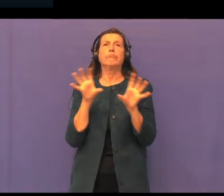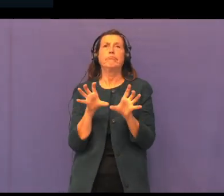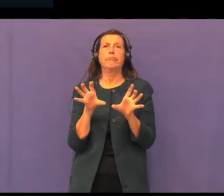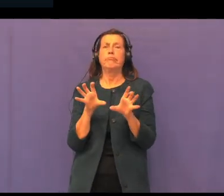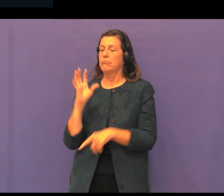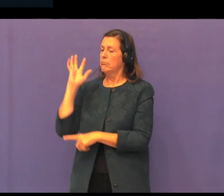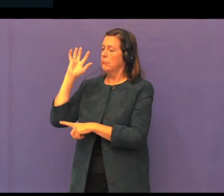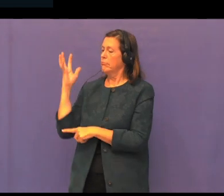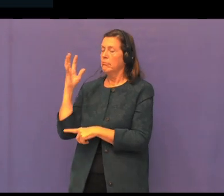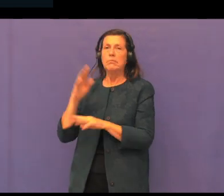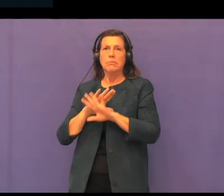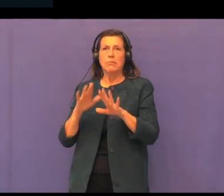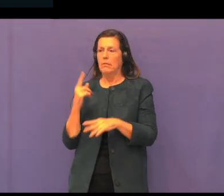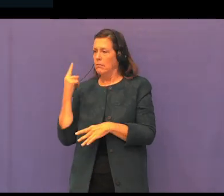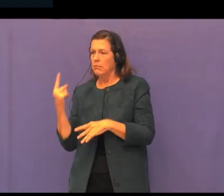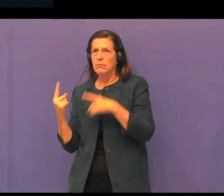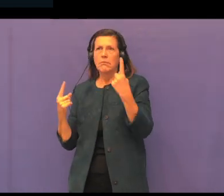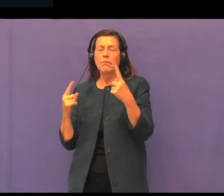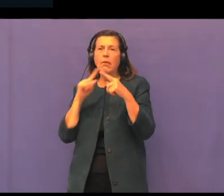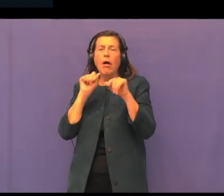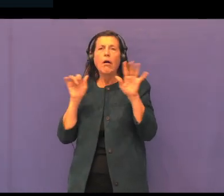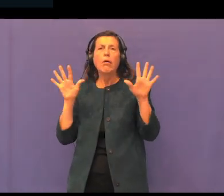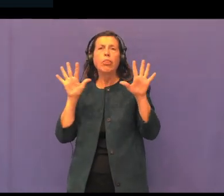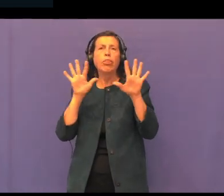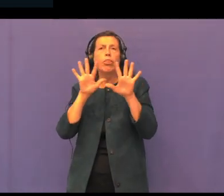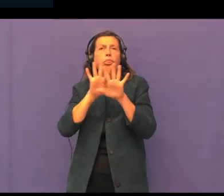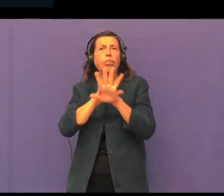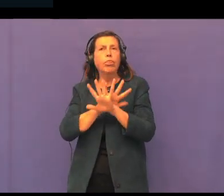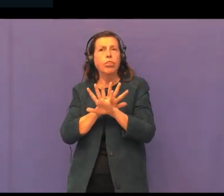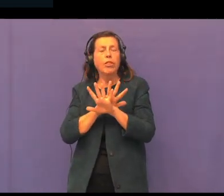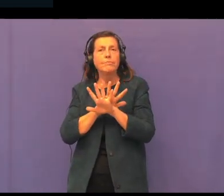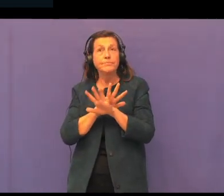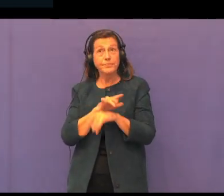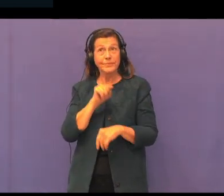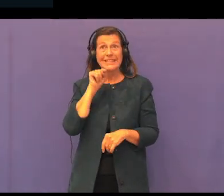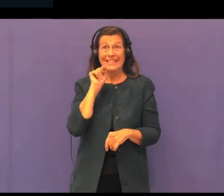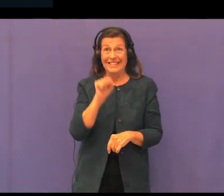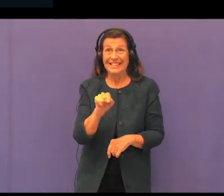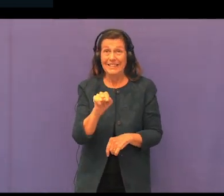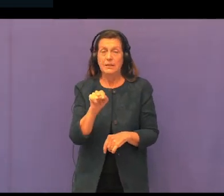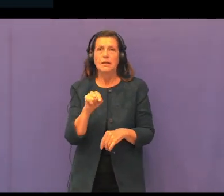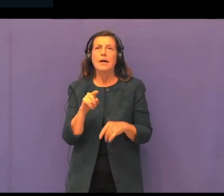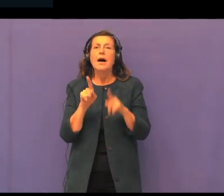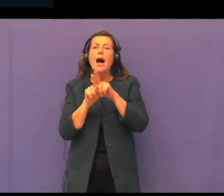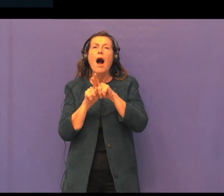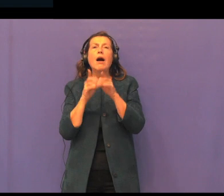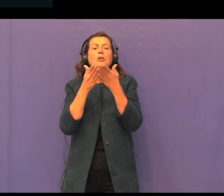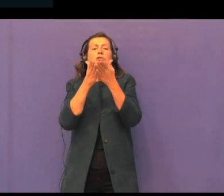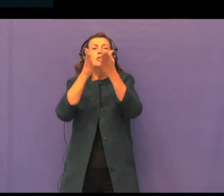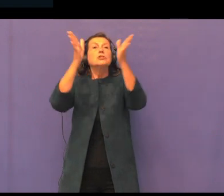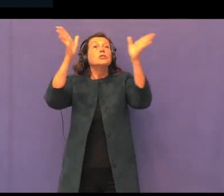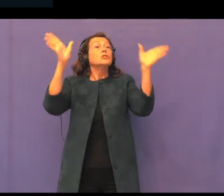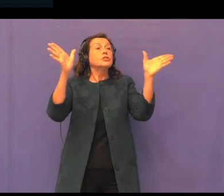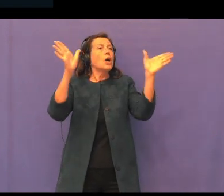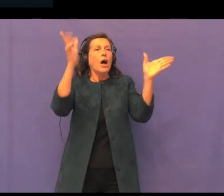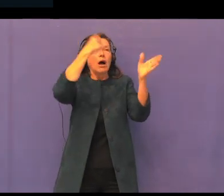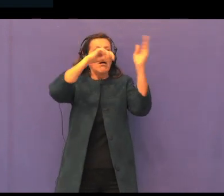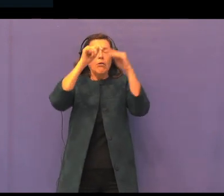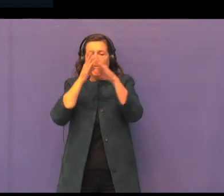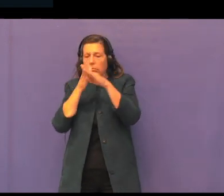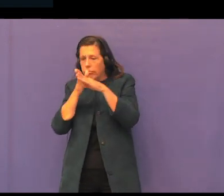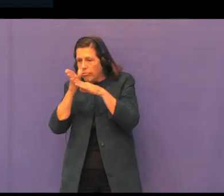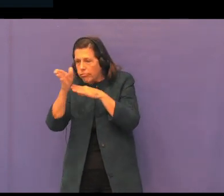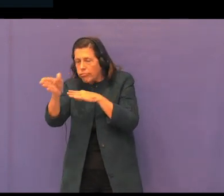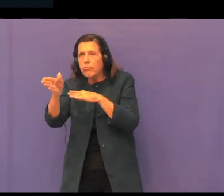as particularizers. So what he meant by that was that they, in talking about